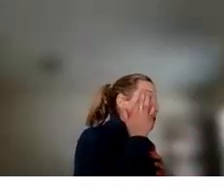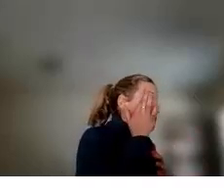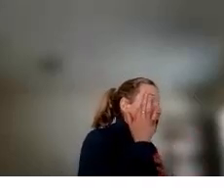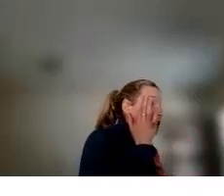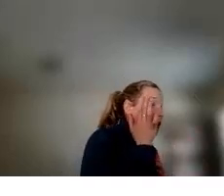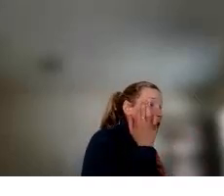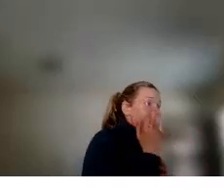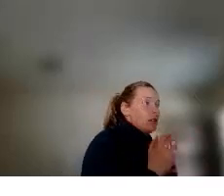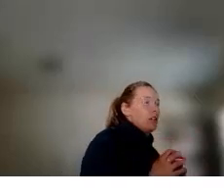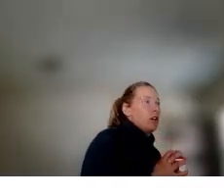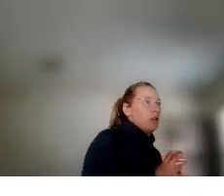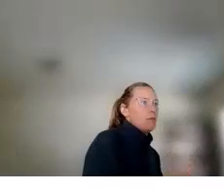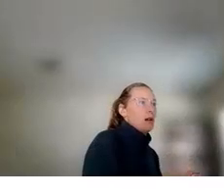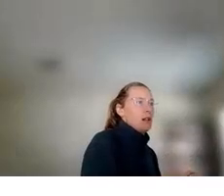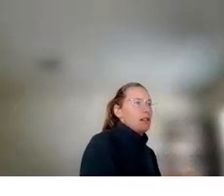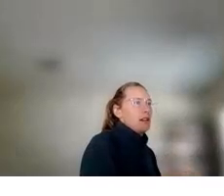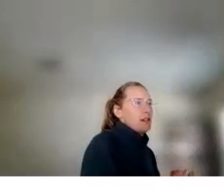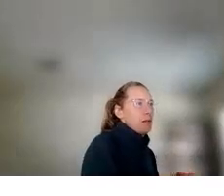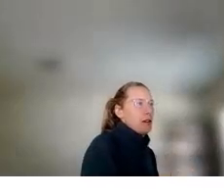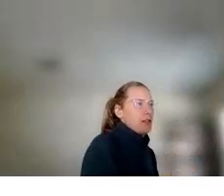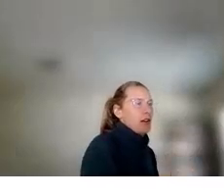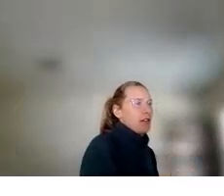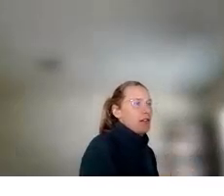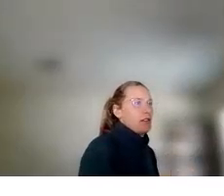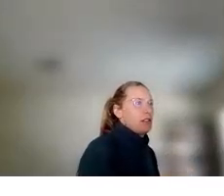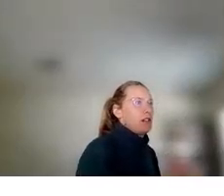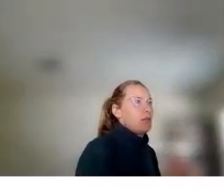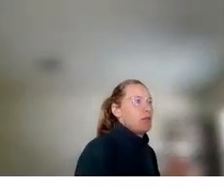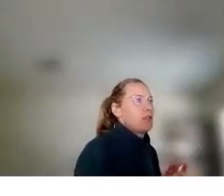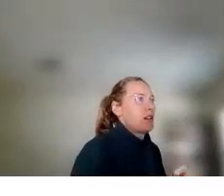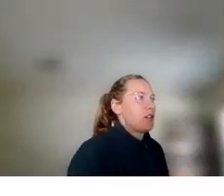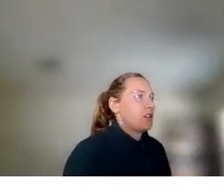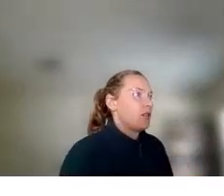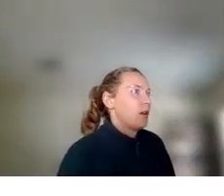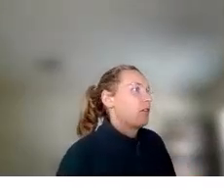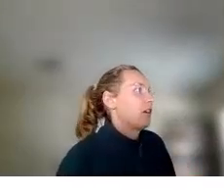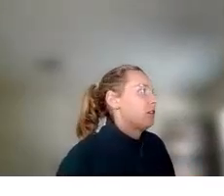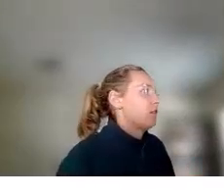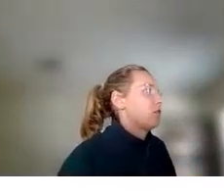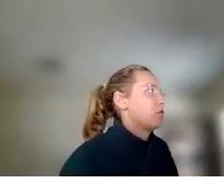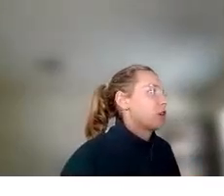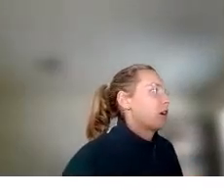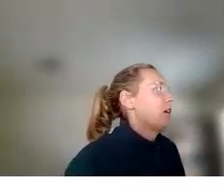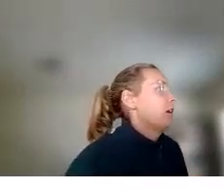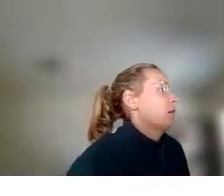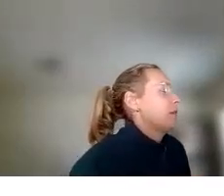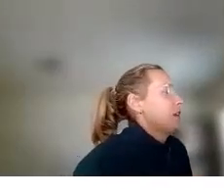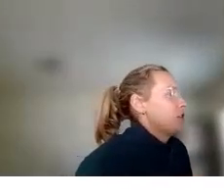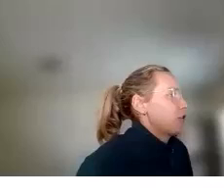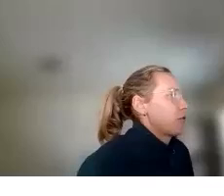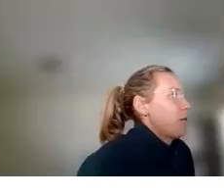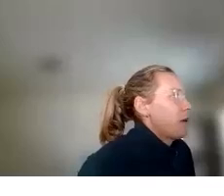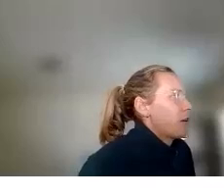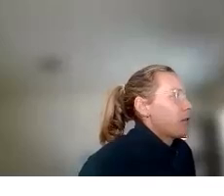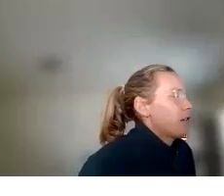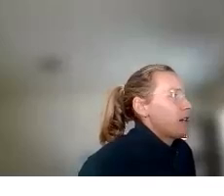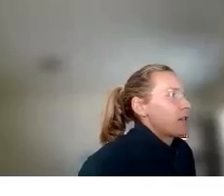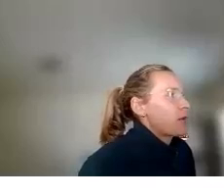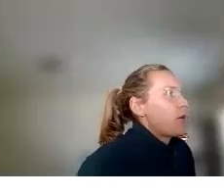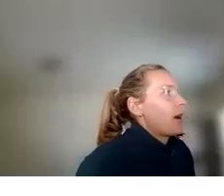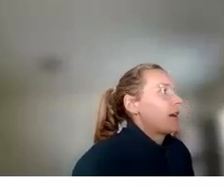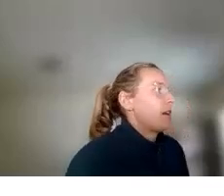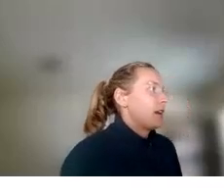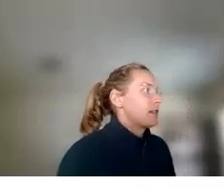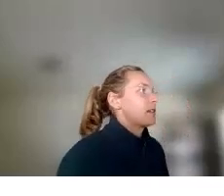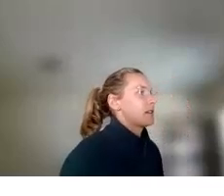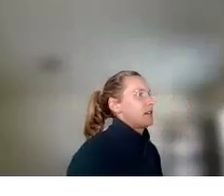Have you considered including home mods as a benefit under the CwCHN waiver in the future? Many children with medical